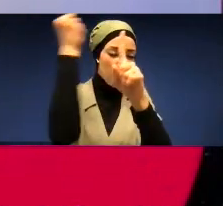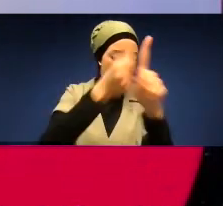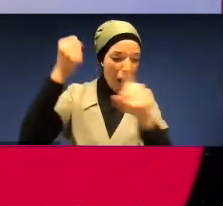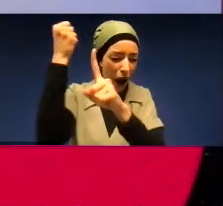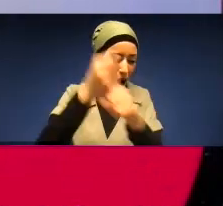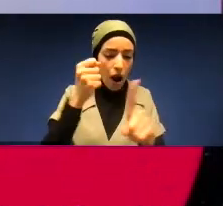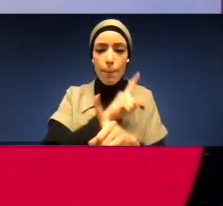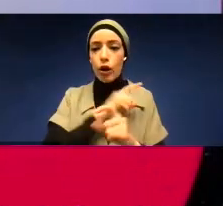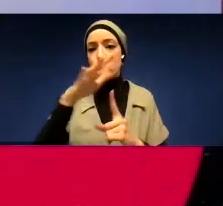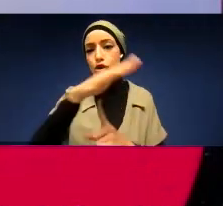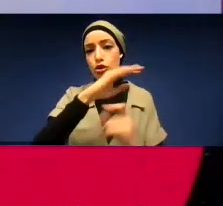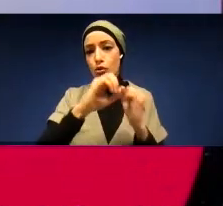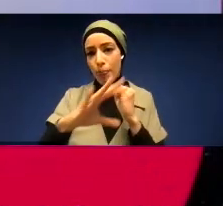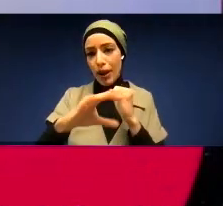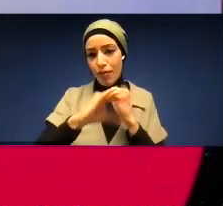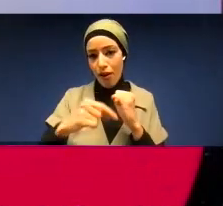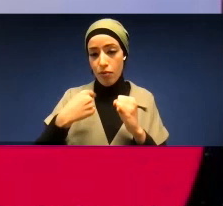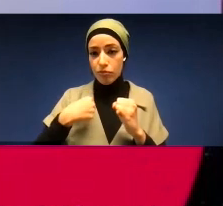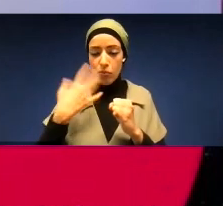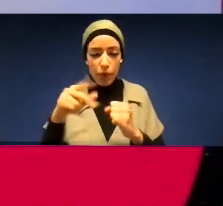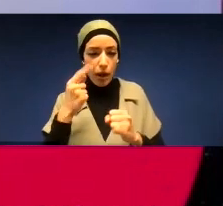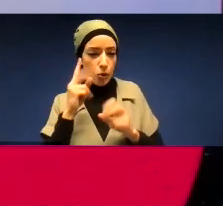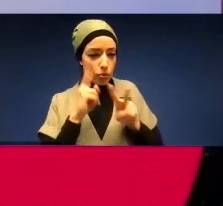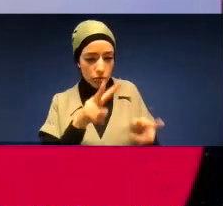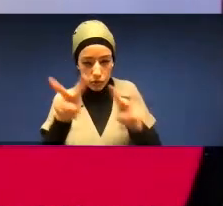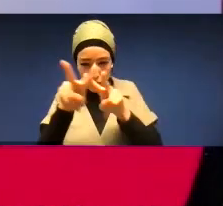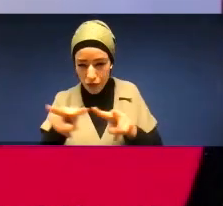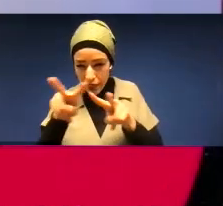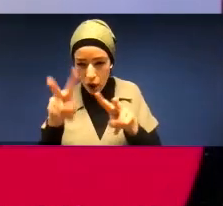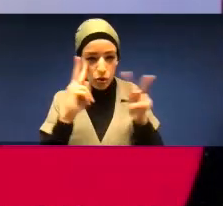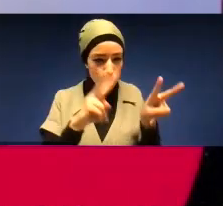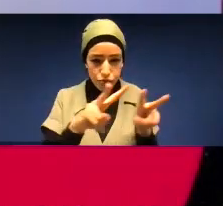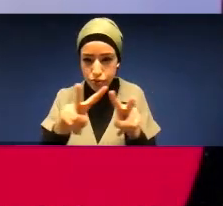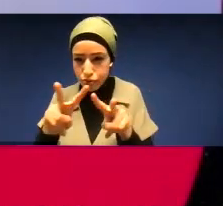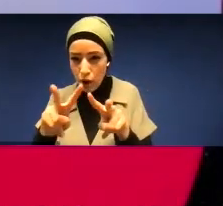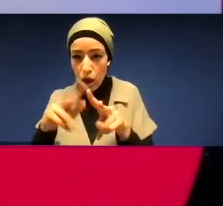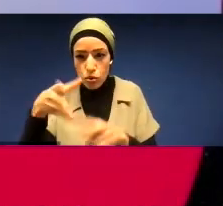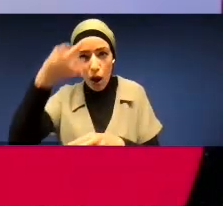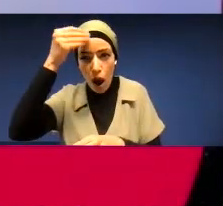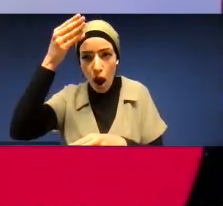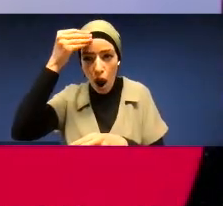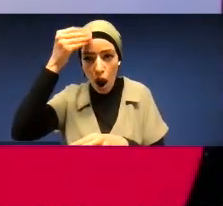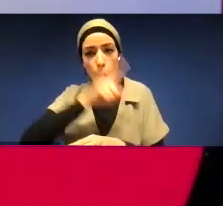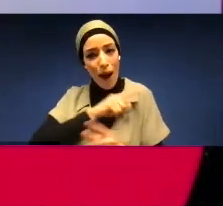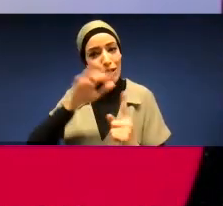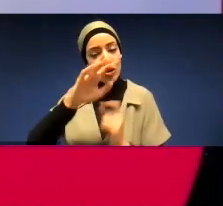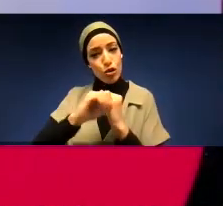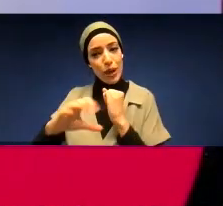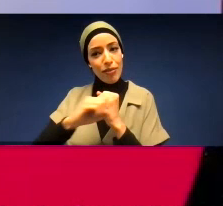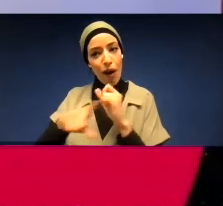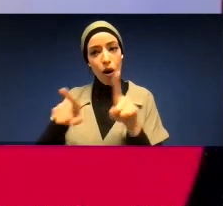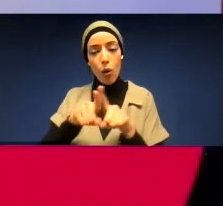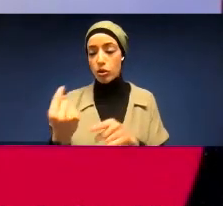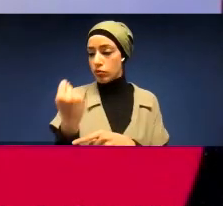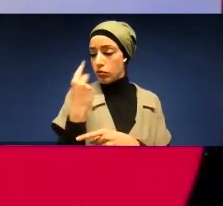we've had access to footage and an insight on conversations we wouldn't have otherwise. And with BLM protests over the summer of 2020